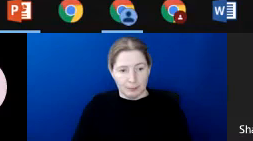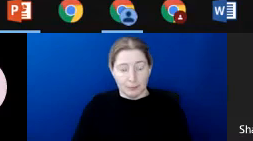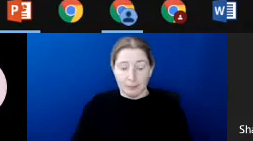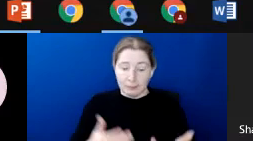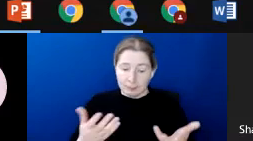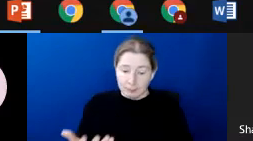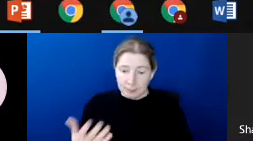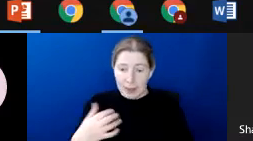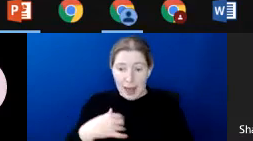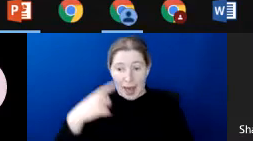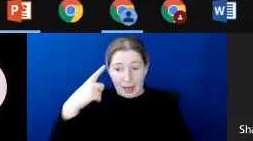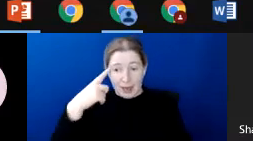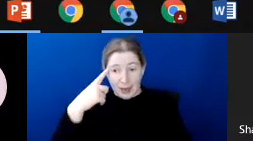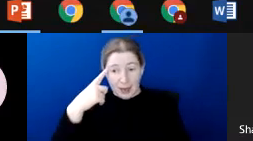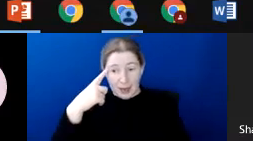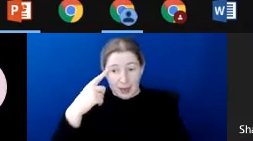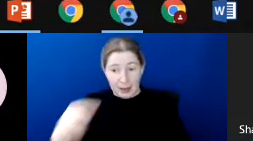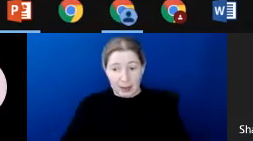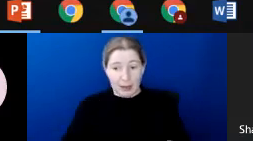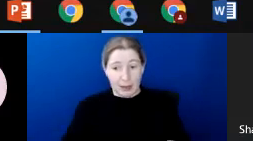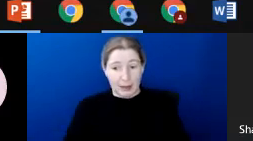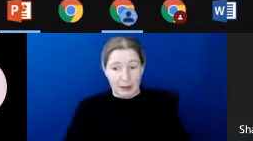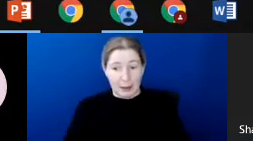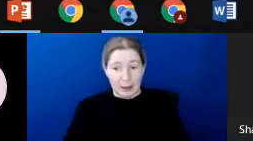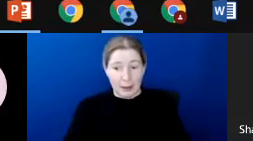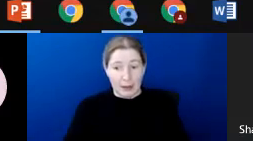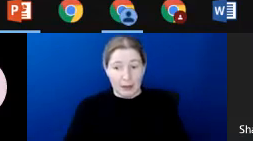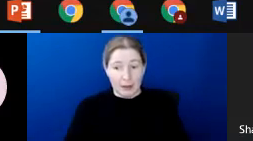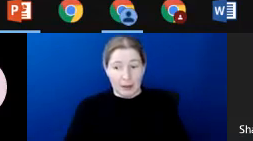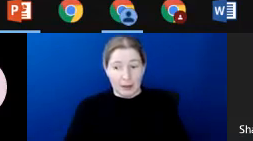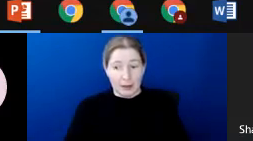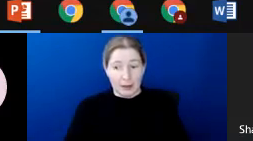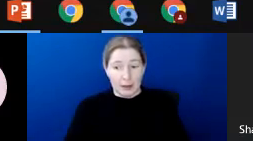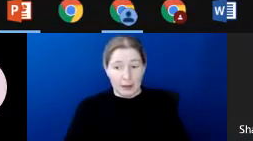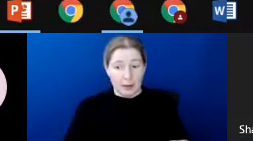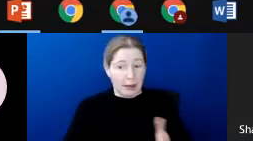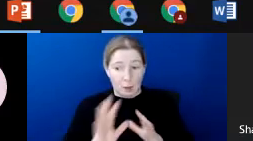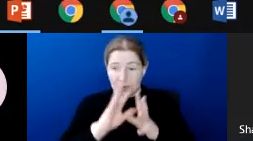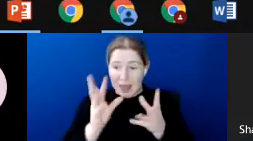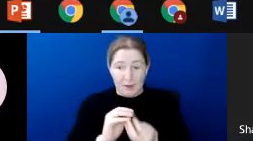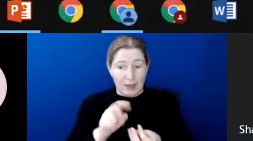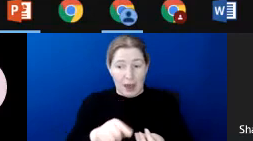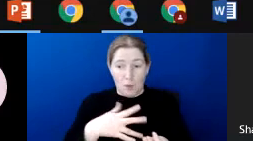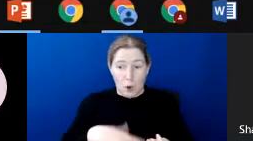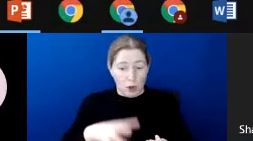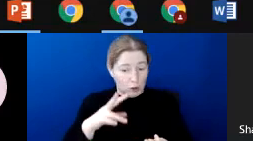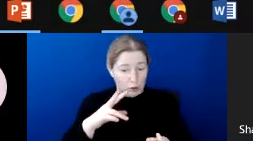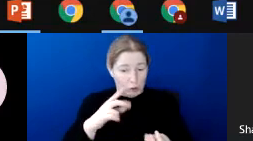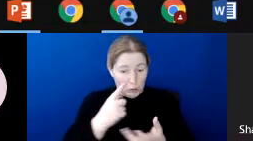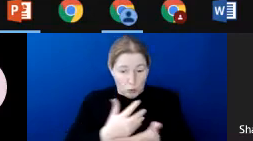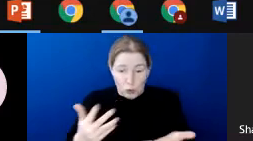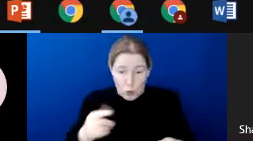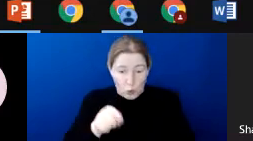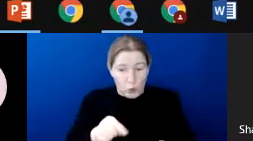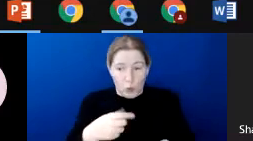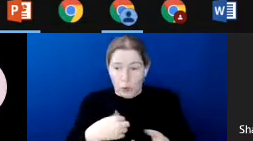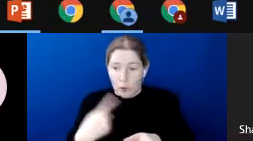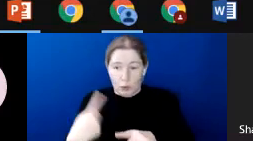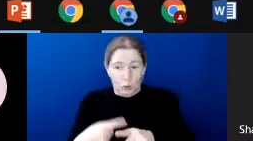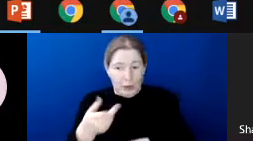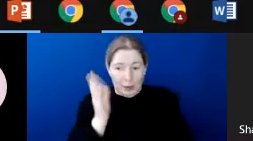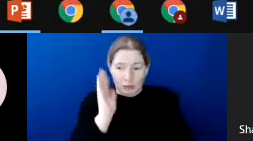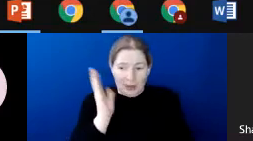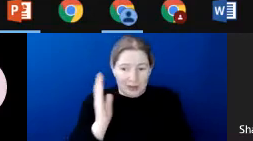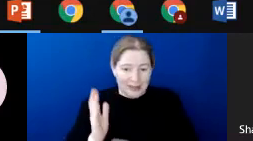Yes, I think that was all I wanted to show you. That was a very quick presentation